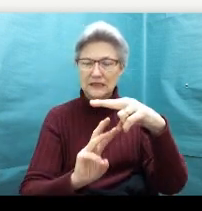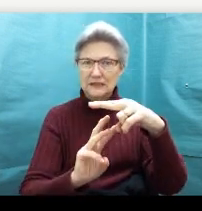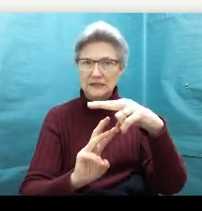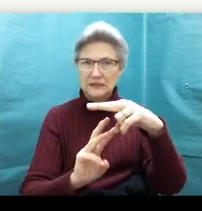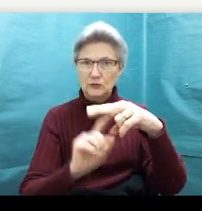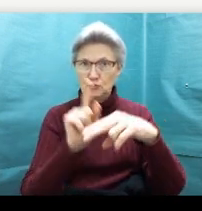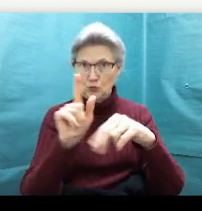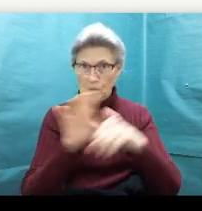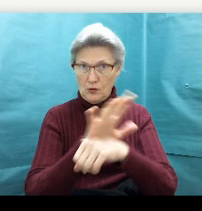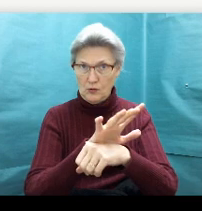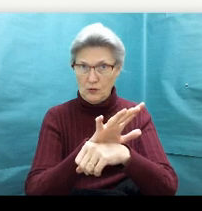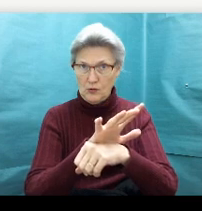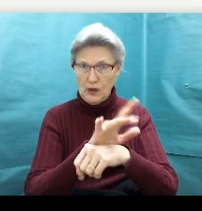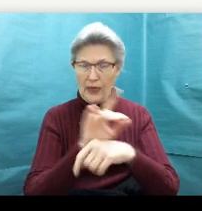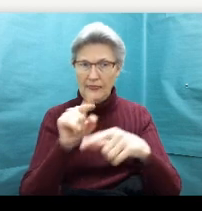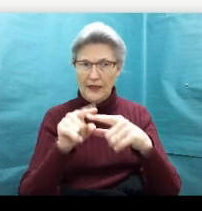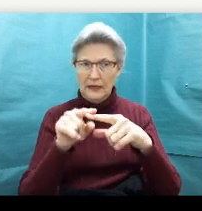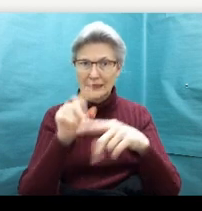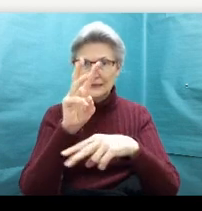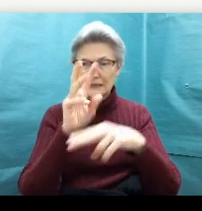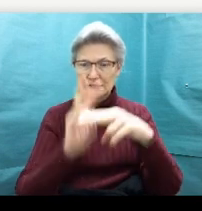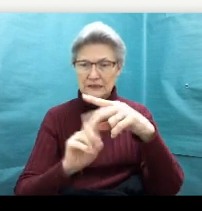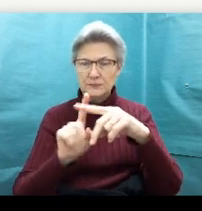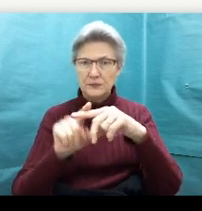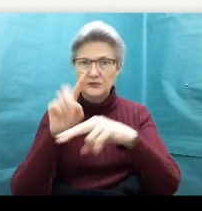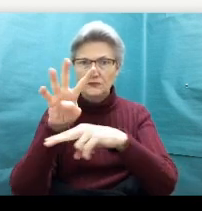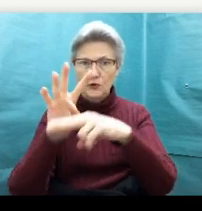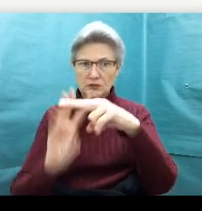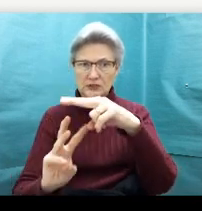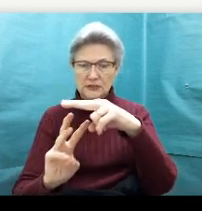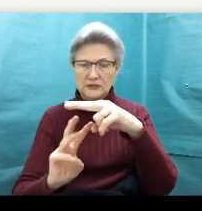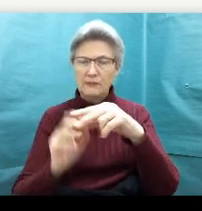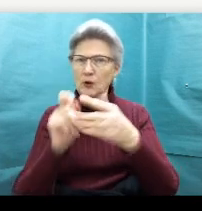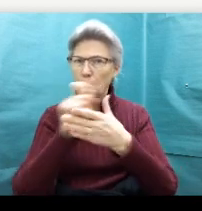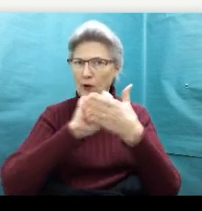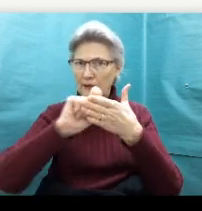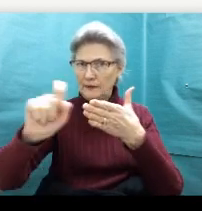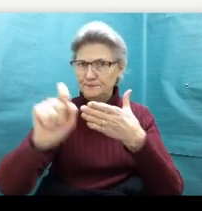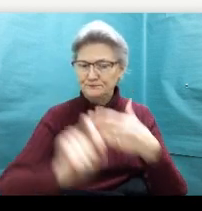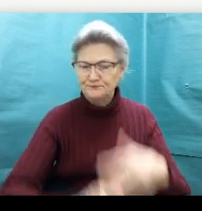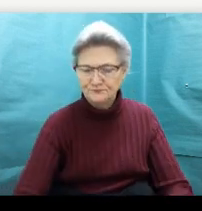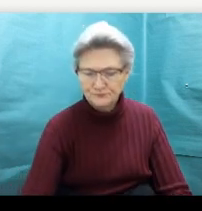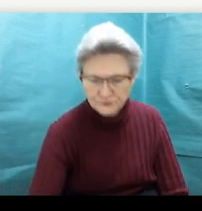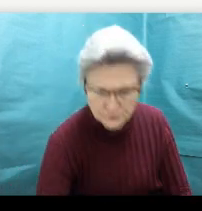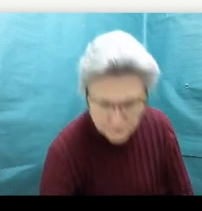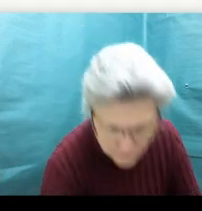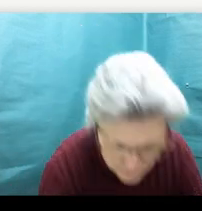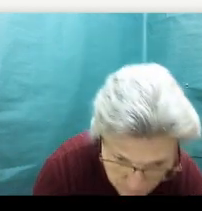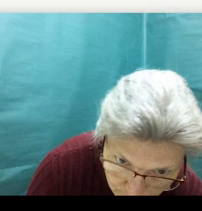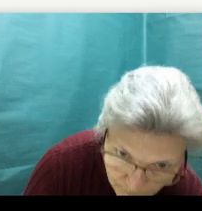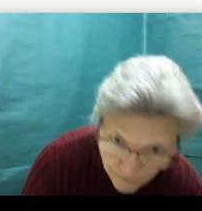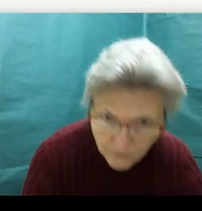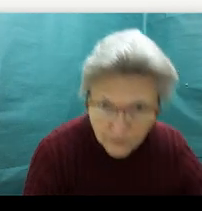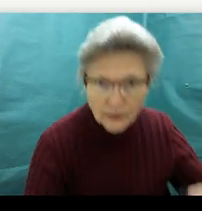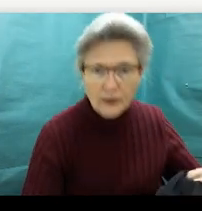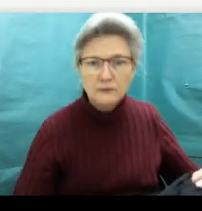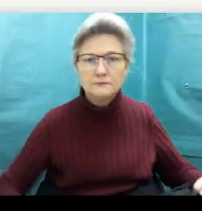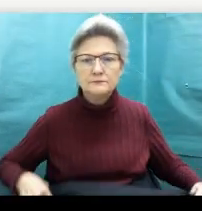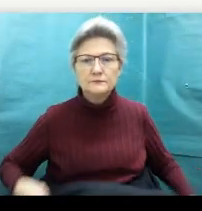is 1 whole, and then we have those 4/6 left over. So I'm going to write that out too. So